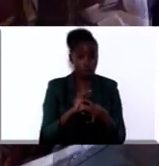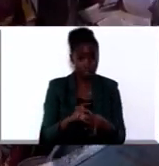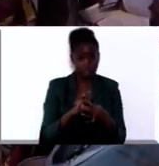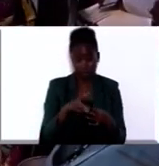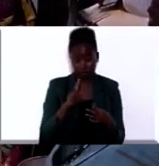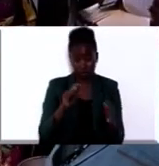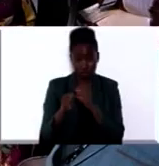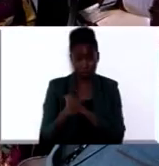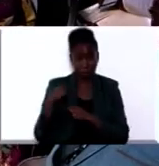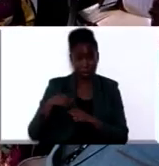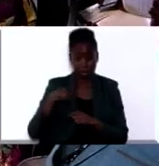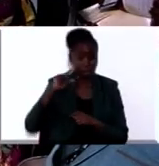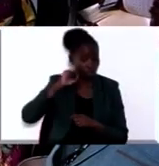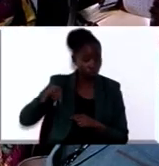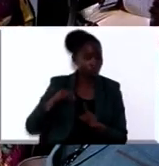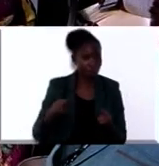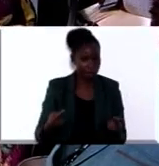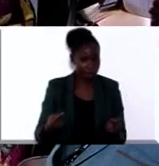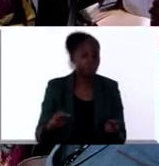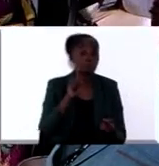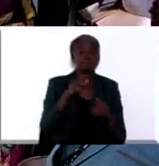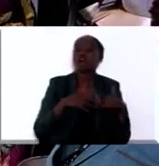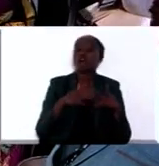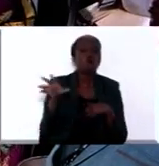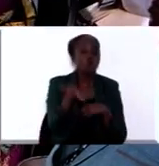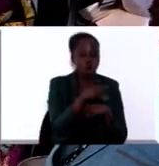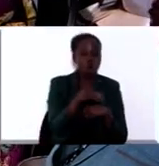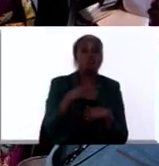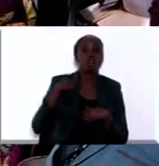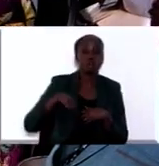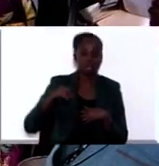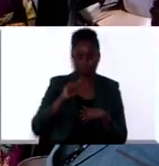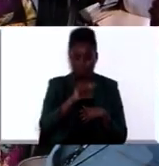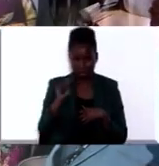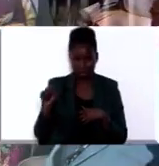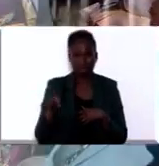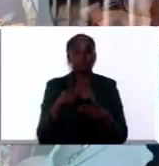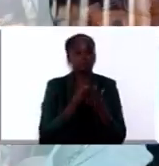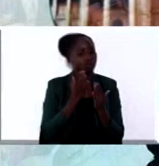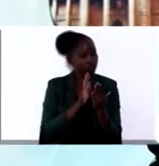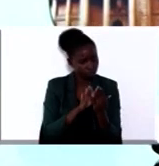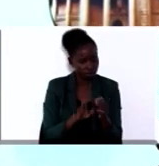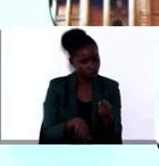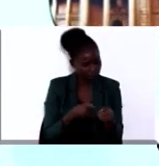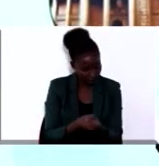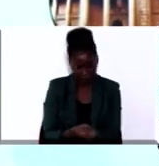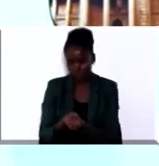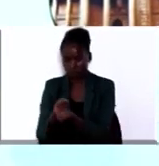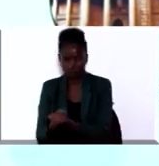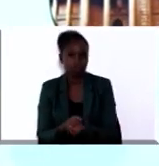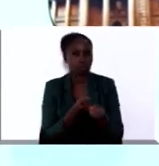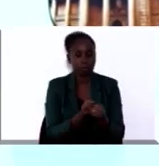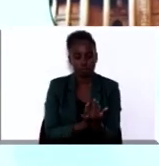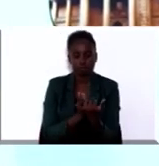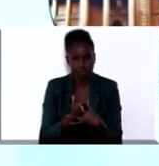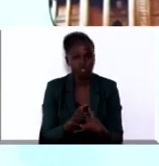around. Every municipality that is failing must be confronted, must be supported, and there must be